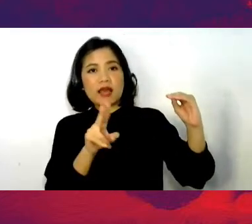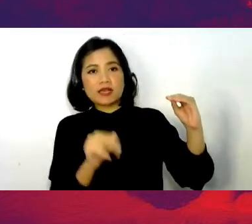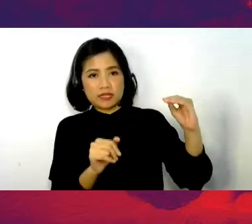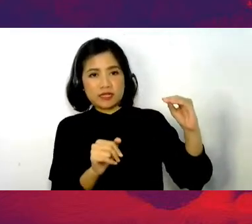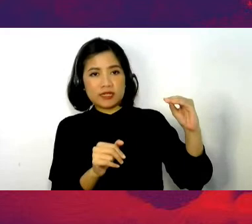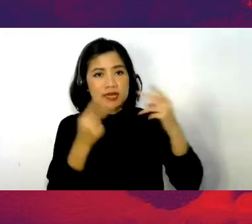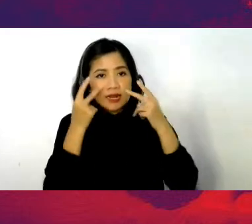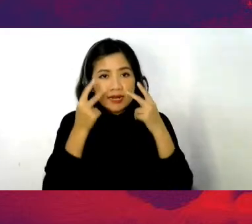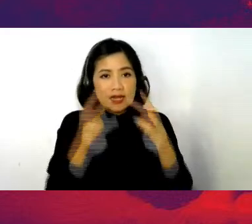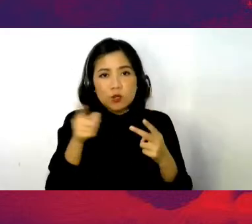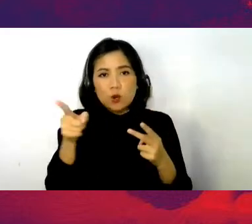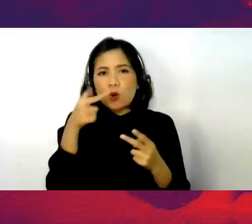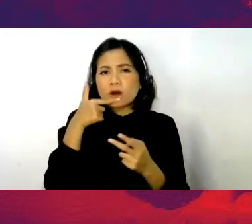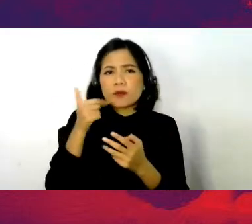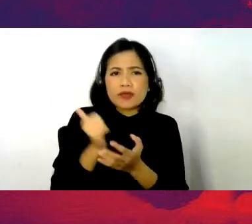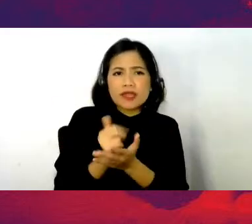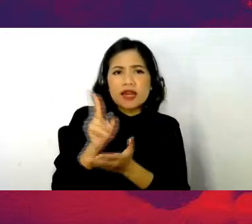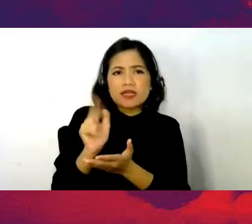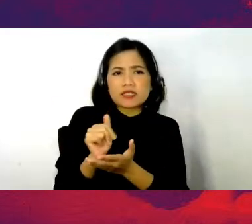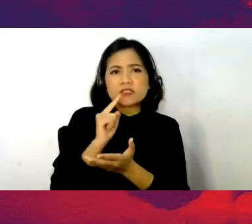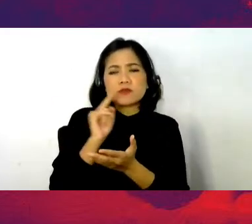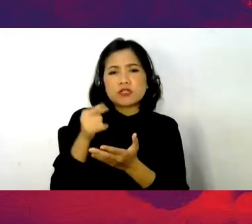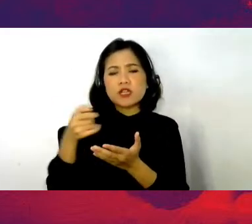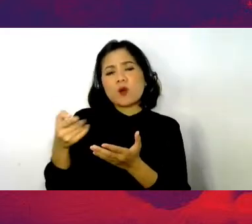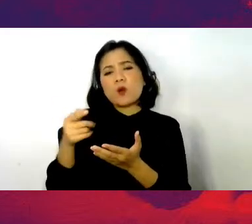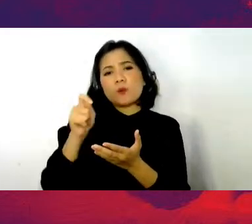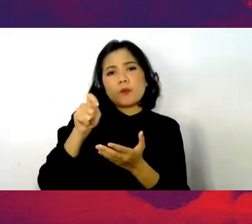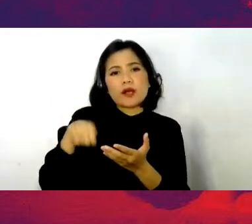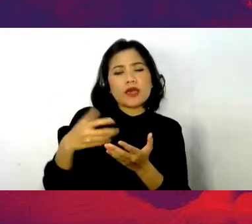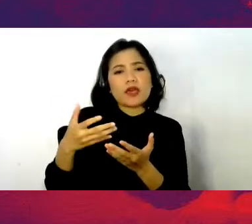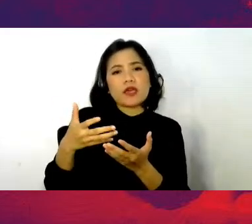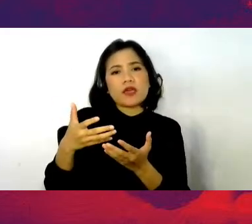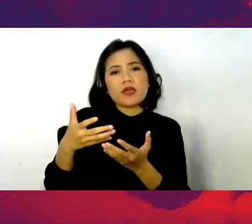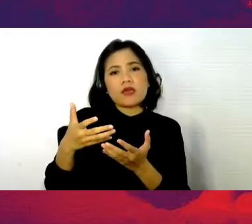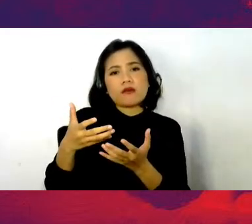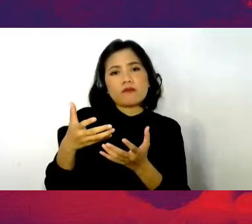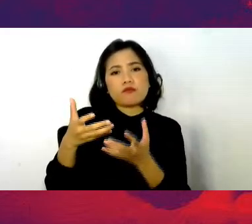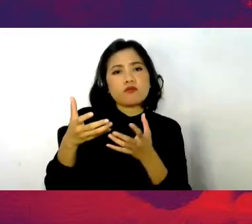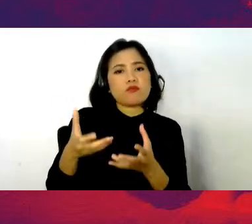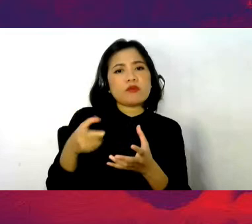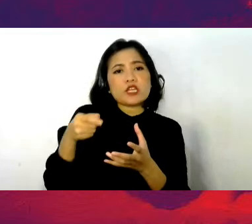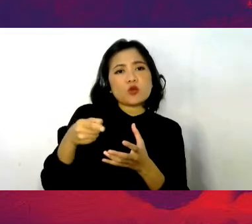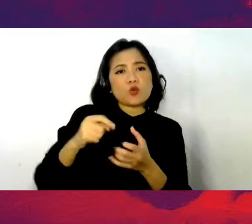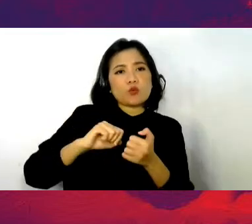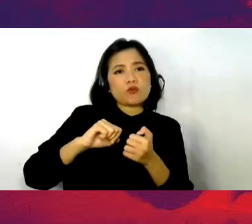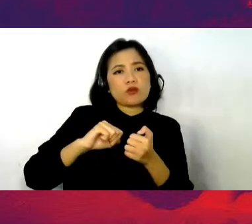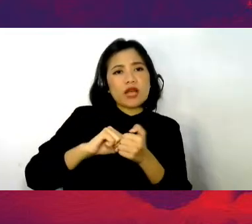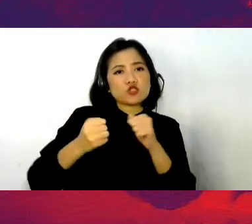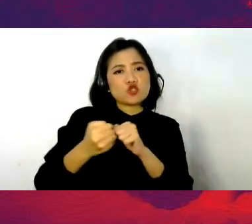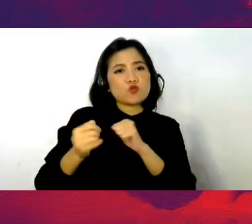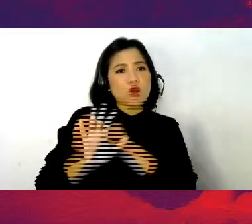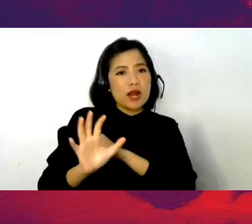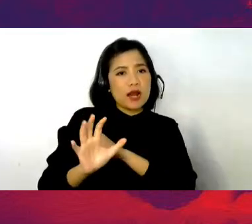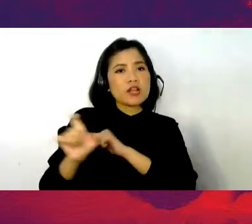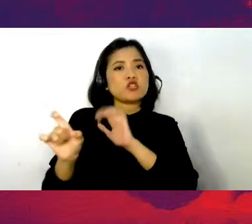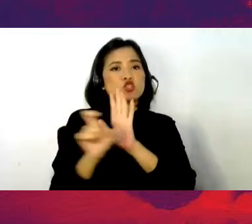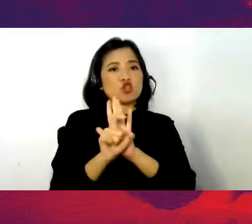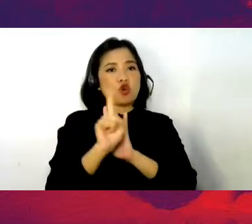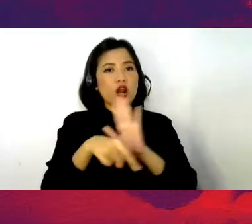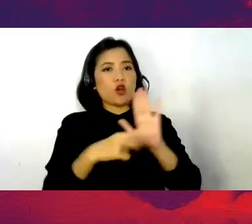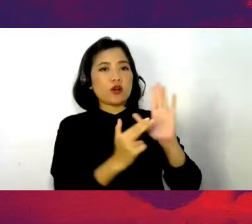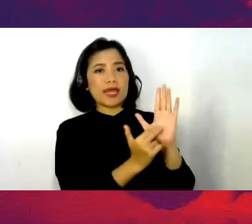is rigorous and used in all kinds of mathematical formulation. I don't see axioms that way. Axioms